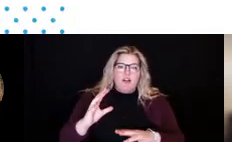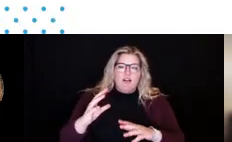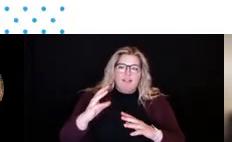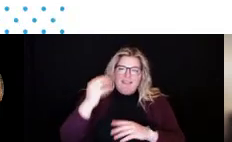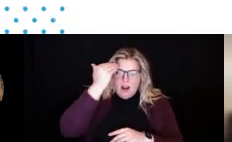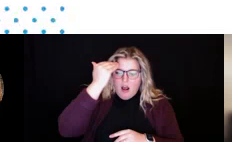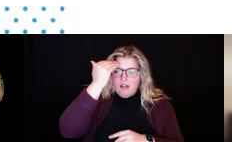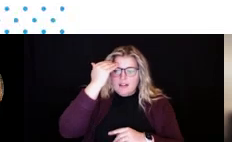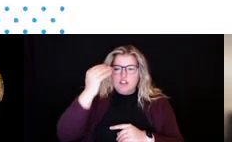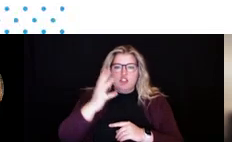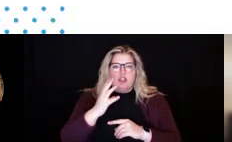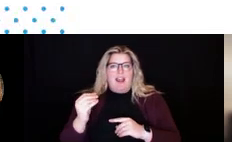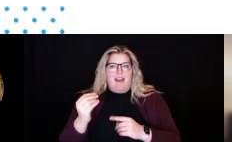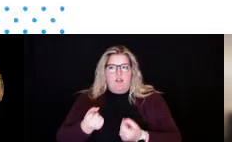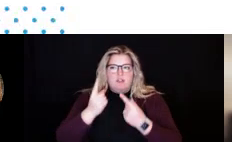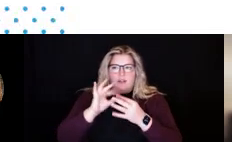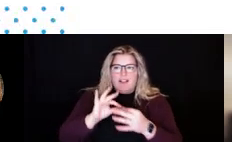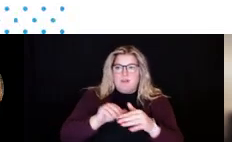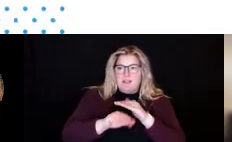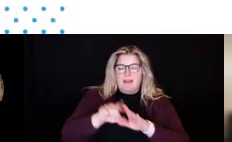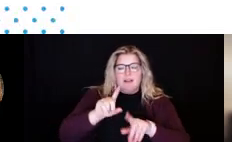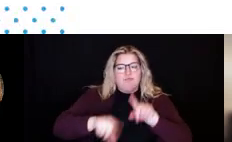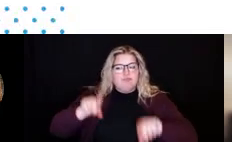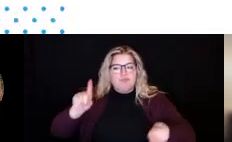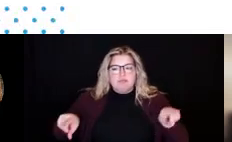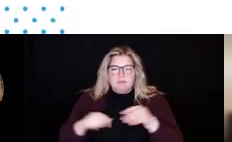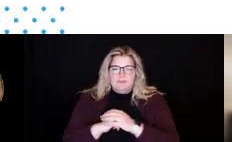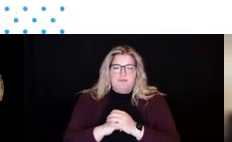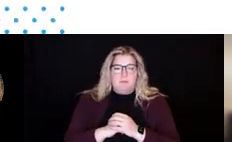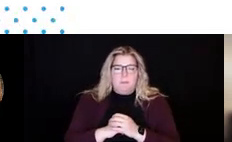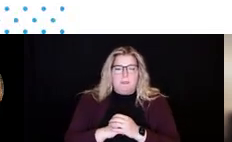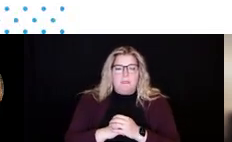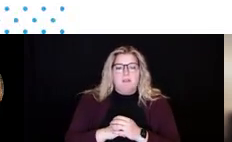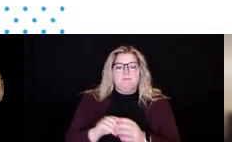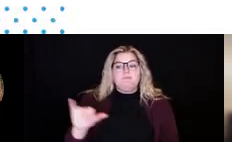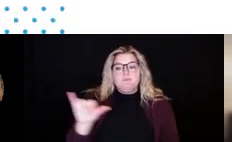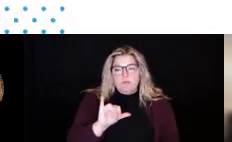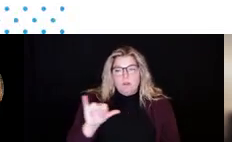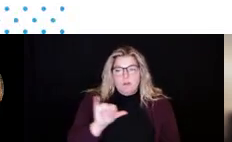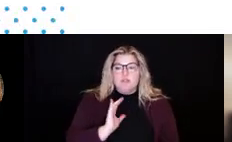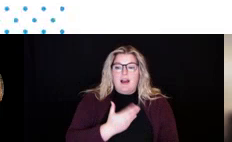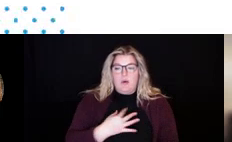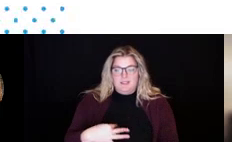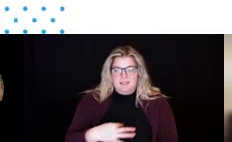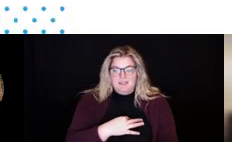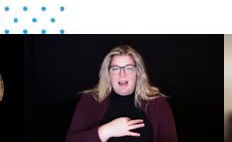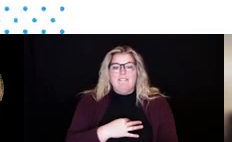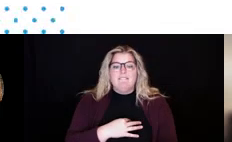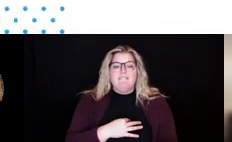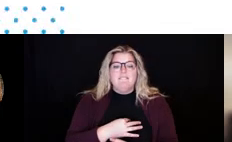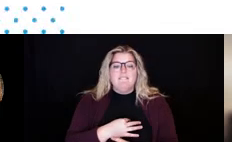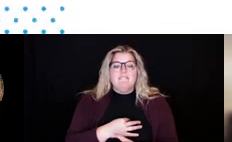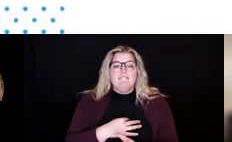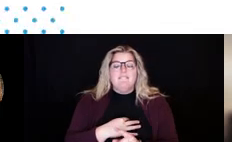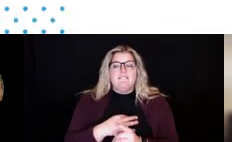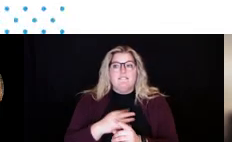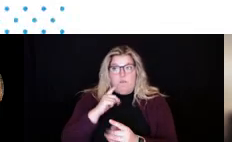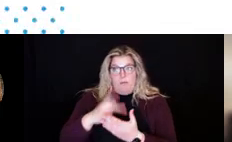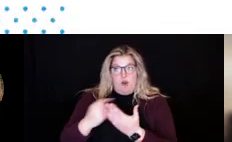about accessibility. We also have a wide range of makeups of our project